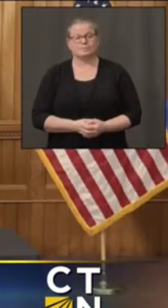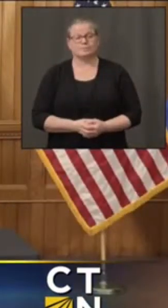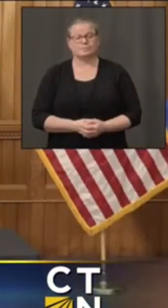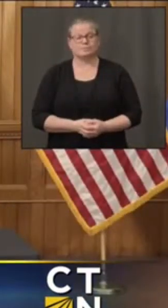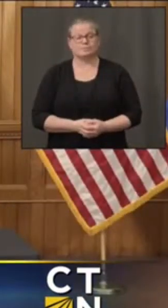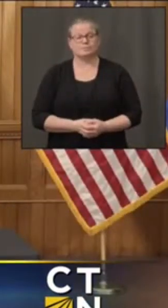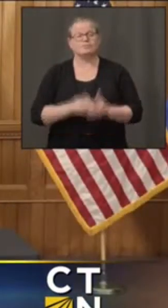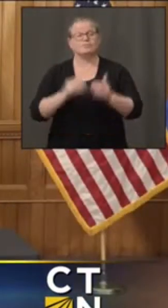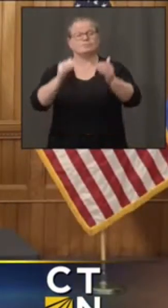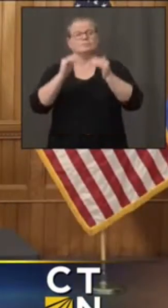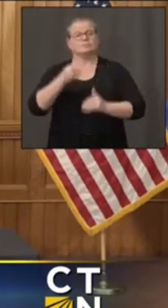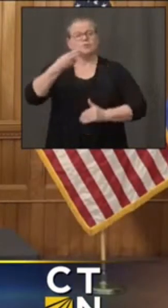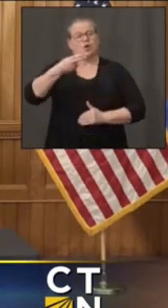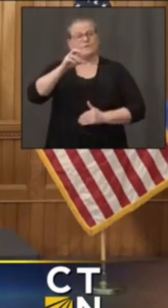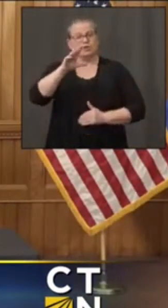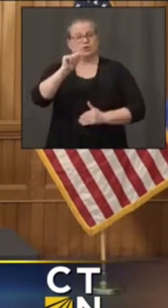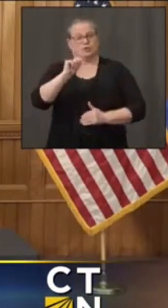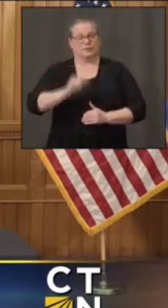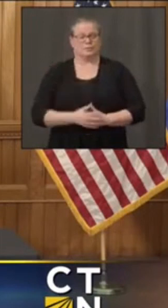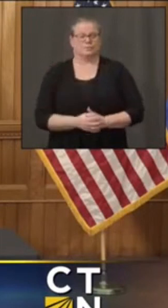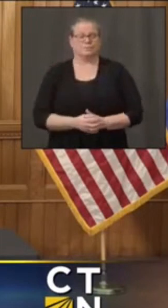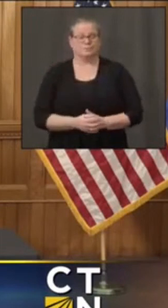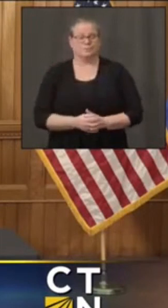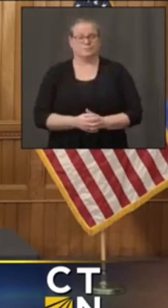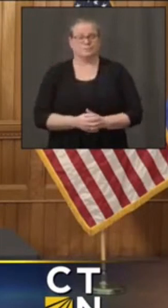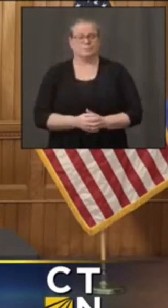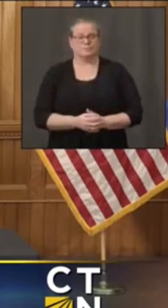The Hartford Current.